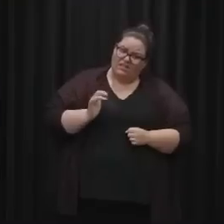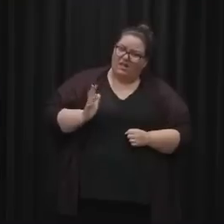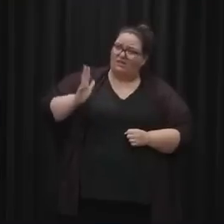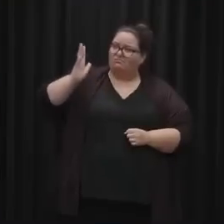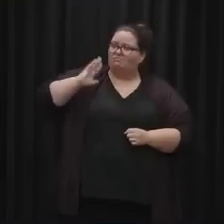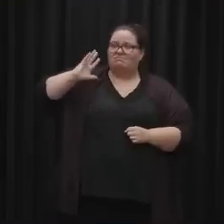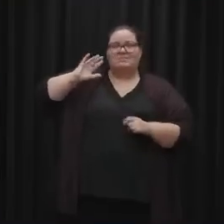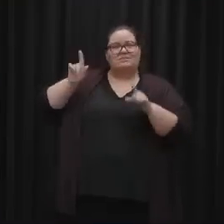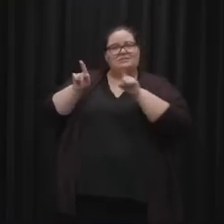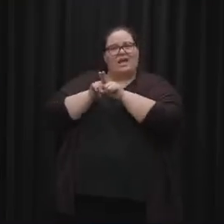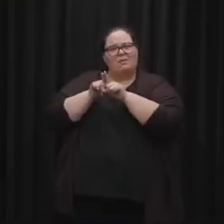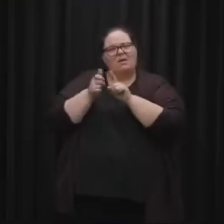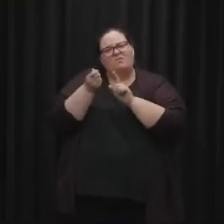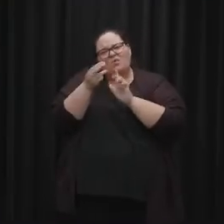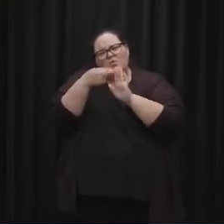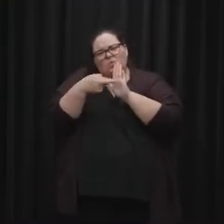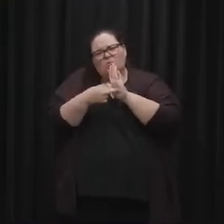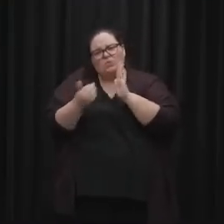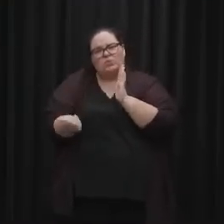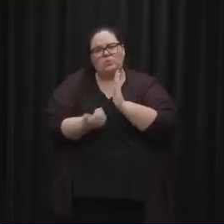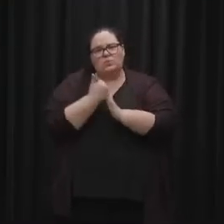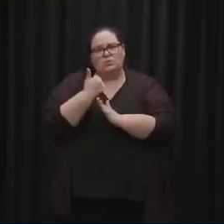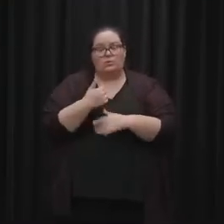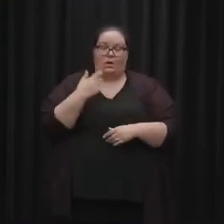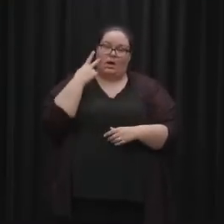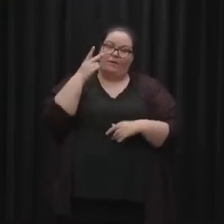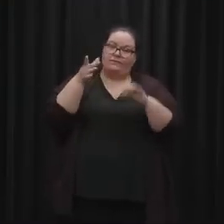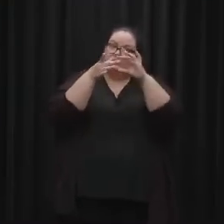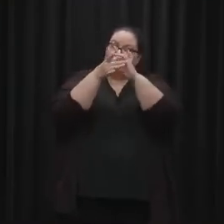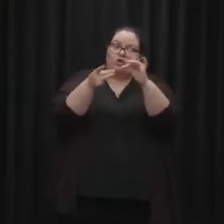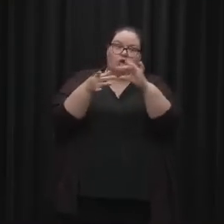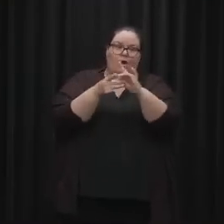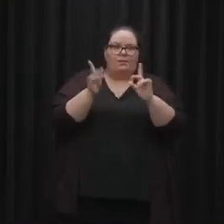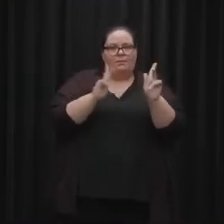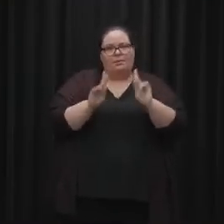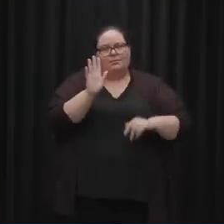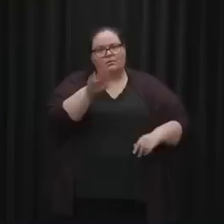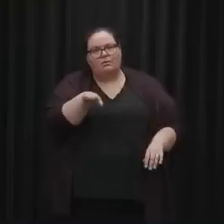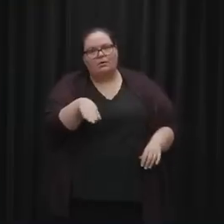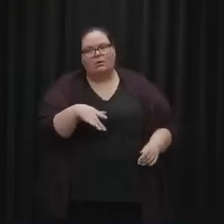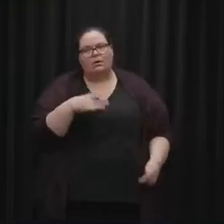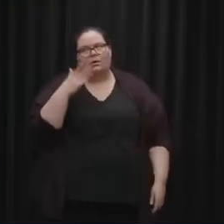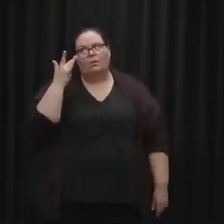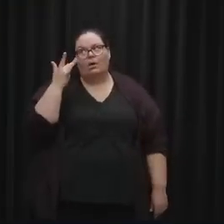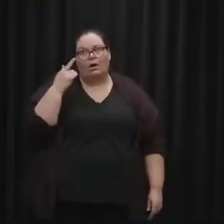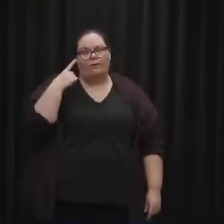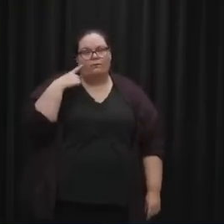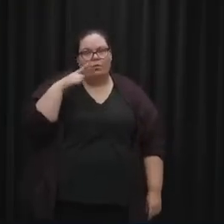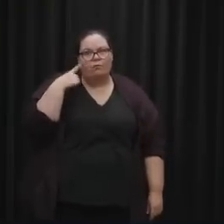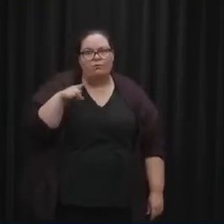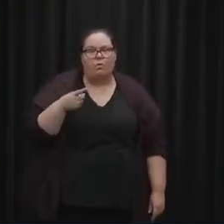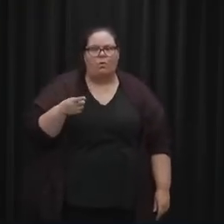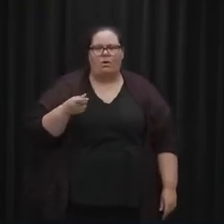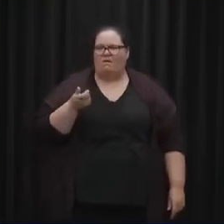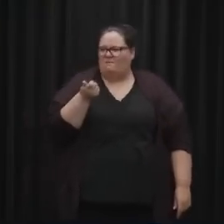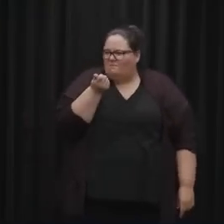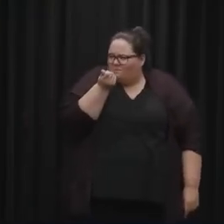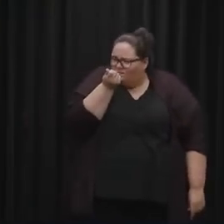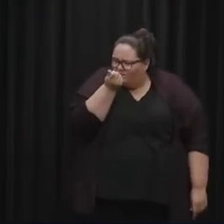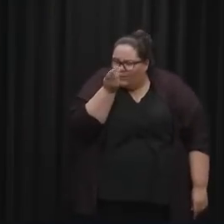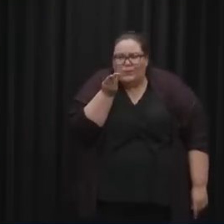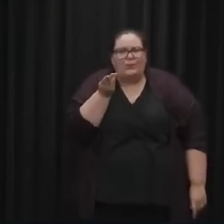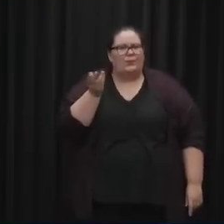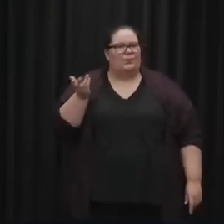different rules. I've seen the comments from some people asking, why do we have to do these things when we have so few